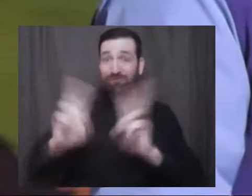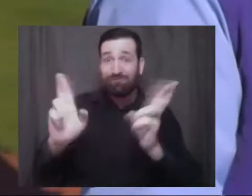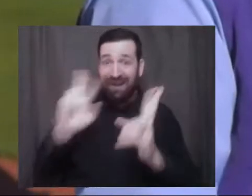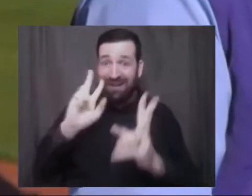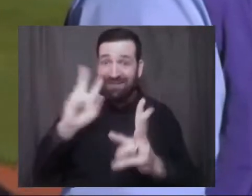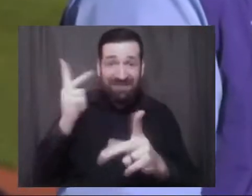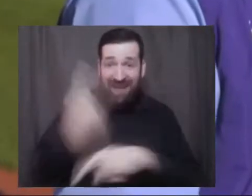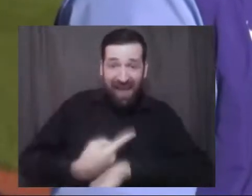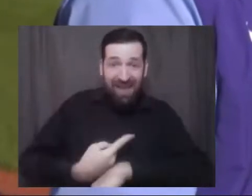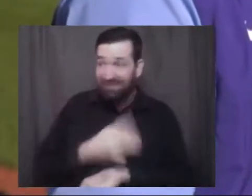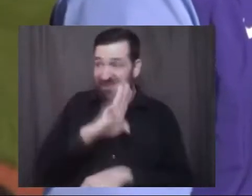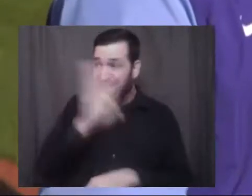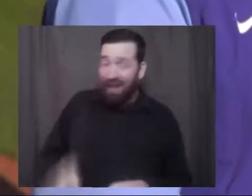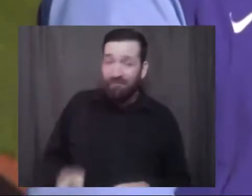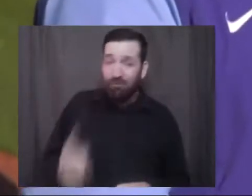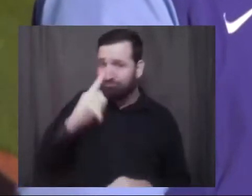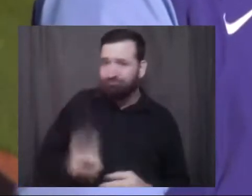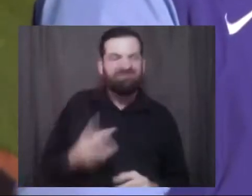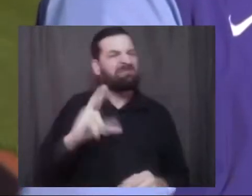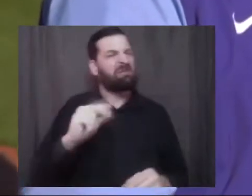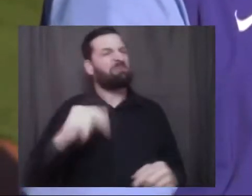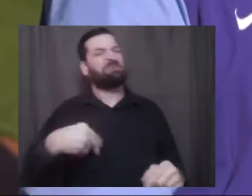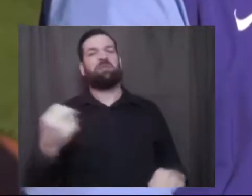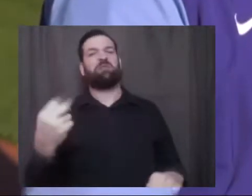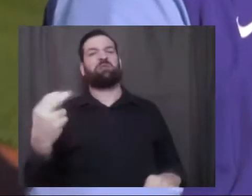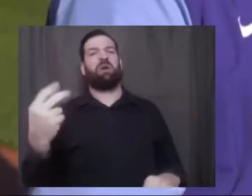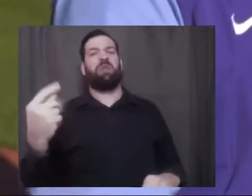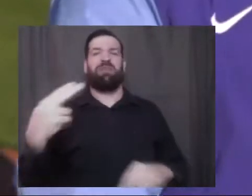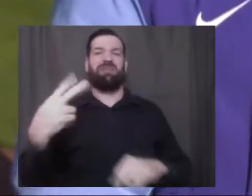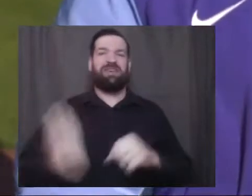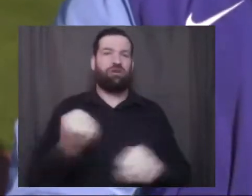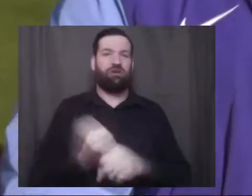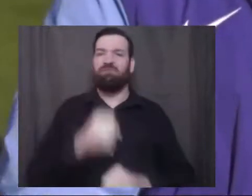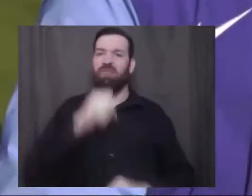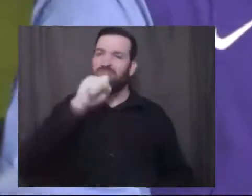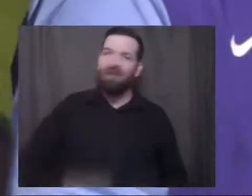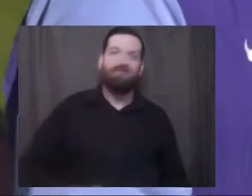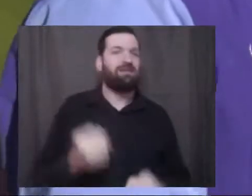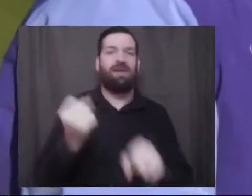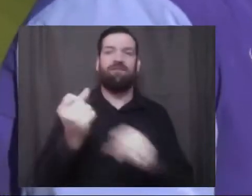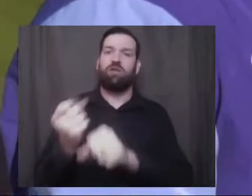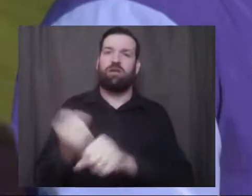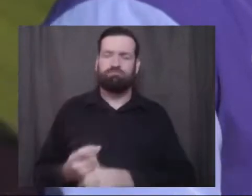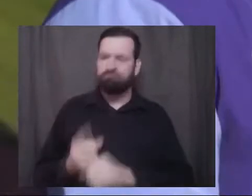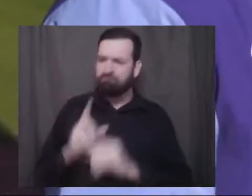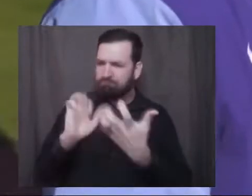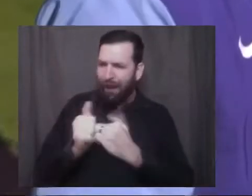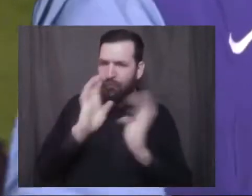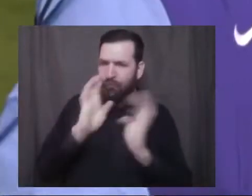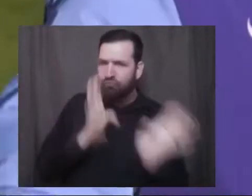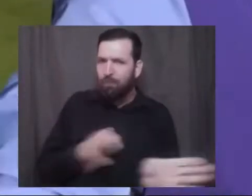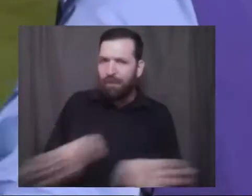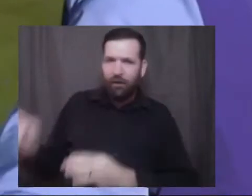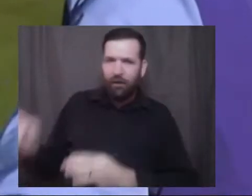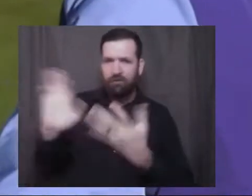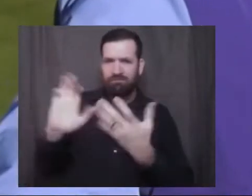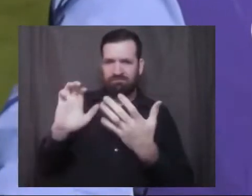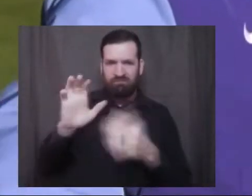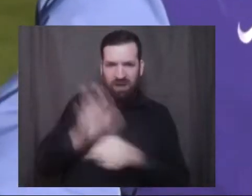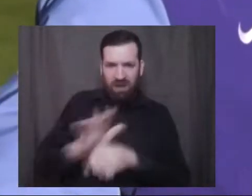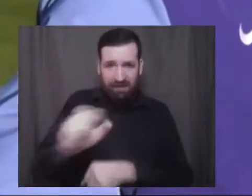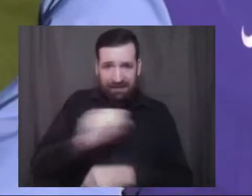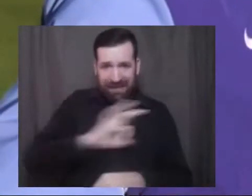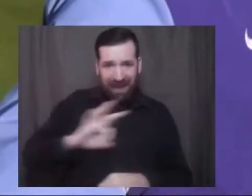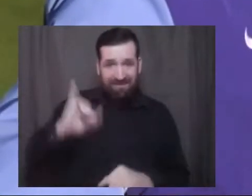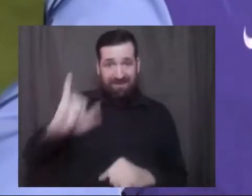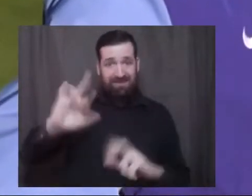either, right? This is our 12th year out here. We love it every year. Never get tired of it. So how do we prepare? How do we staff, I guess, an event like this? All